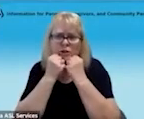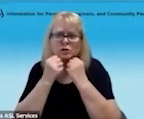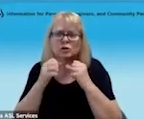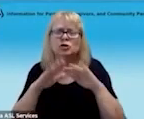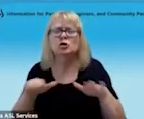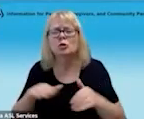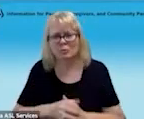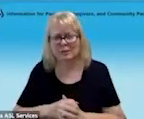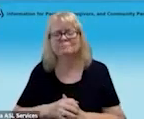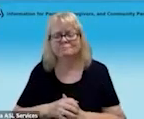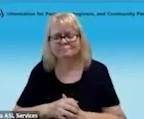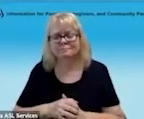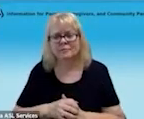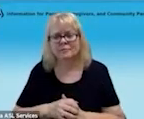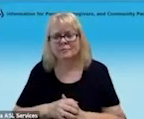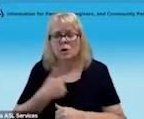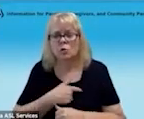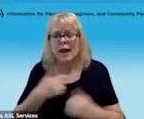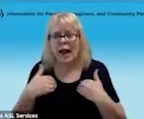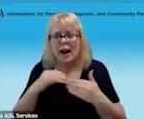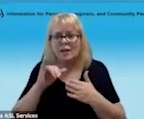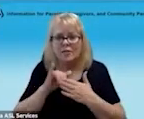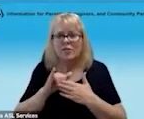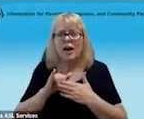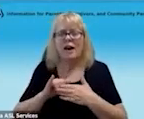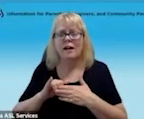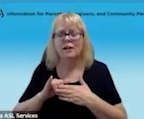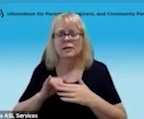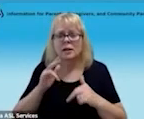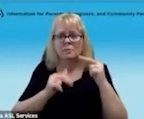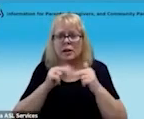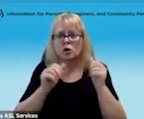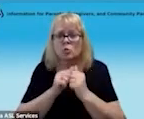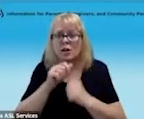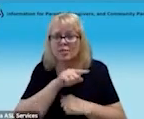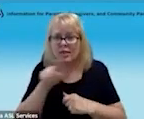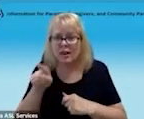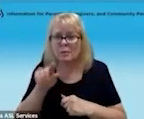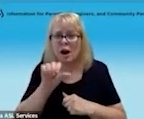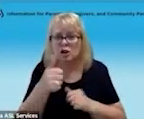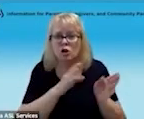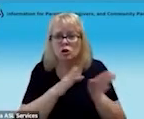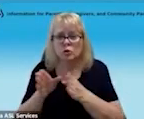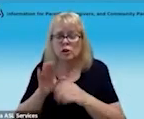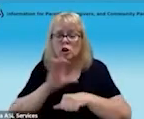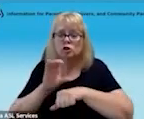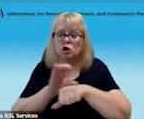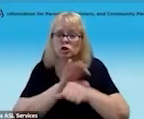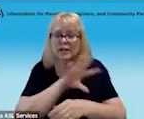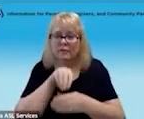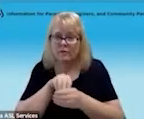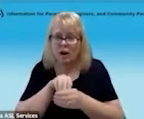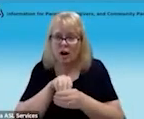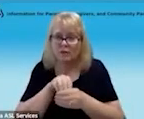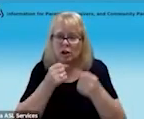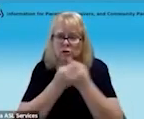of actually beginning to focus in on vaccinations, especially when it came to our most precious treasures, our children.